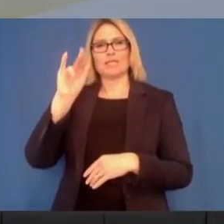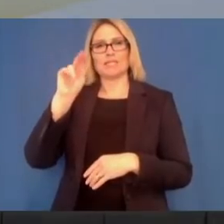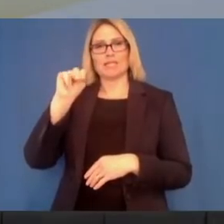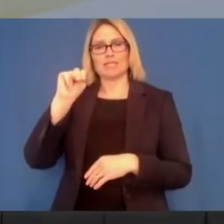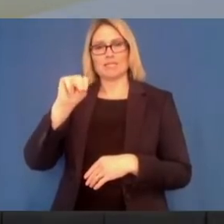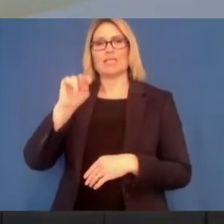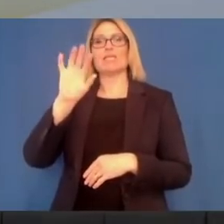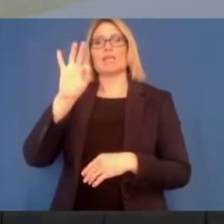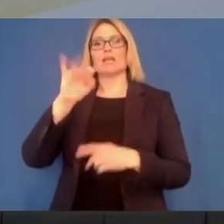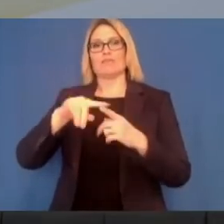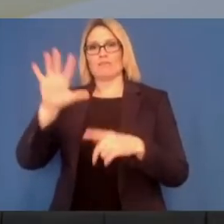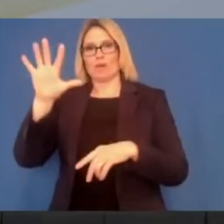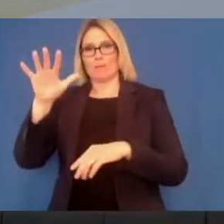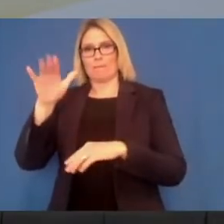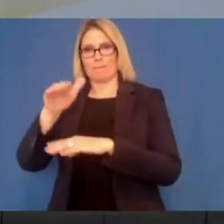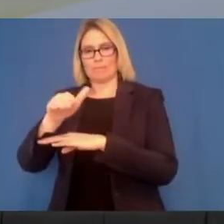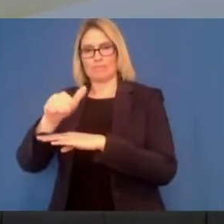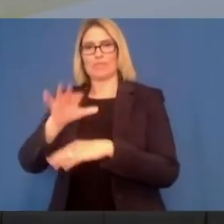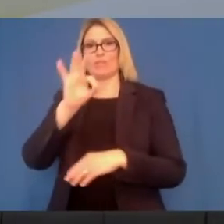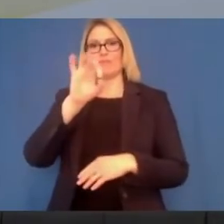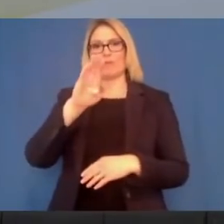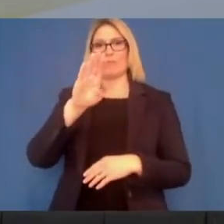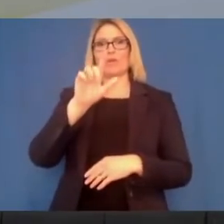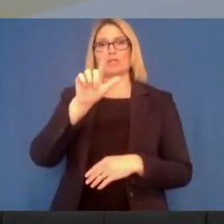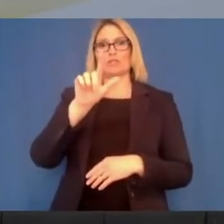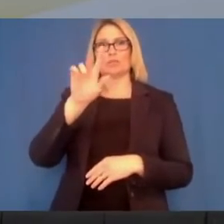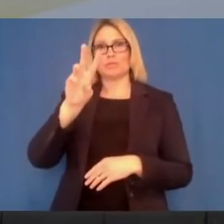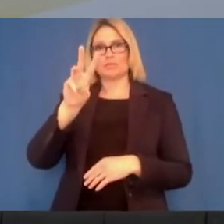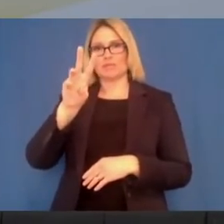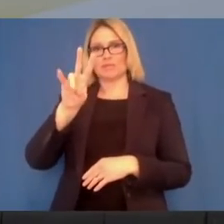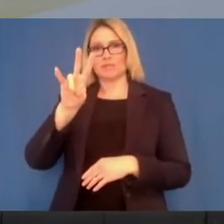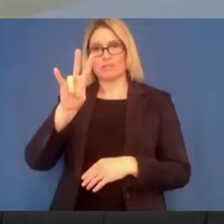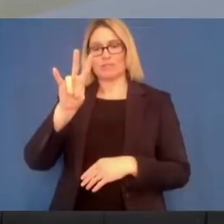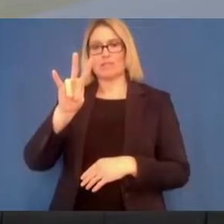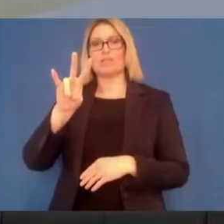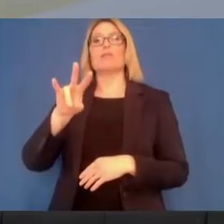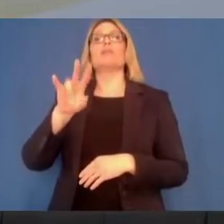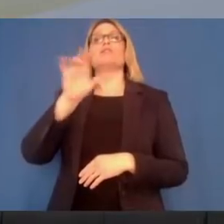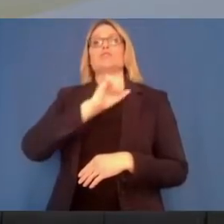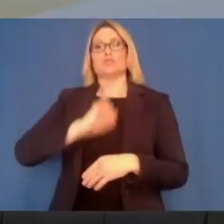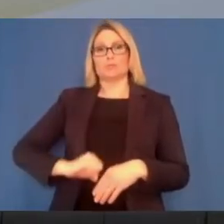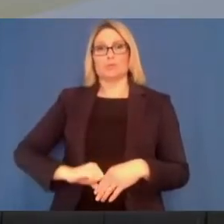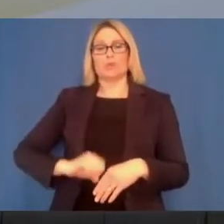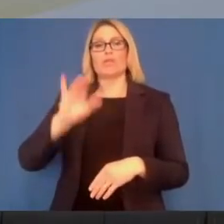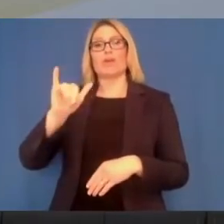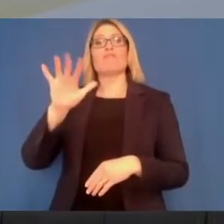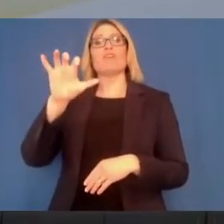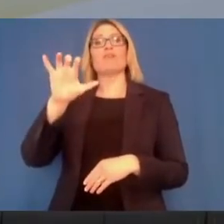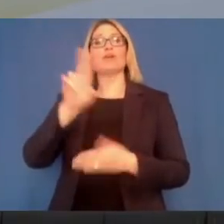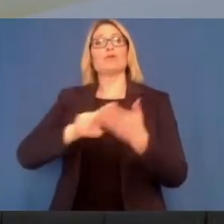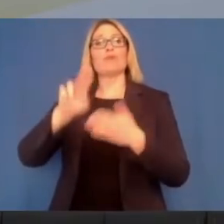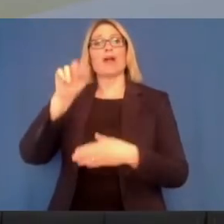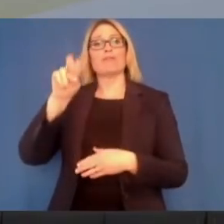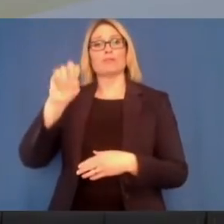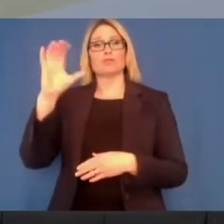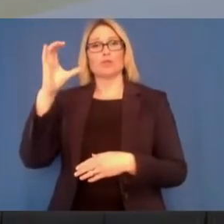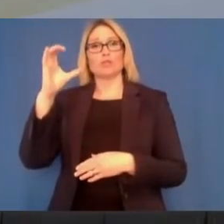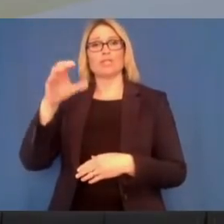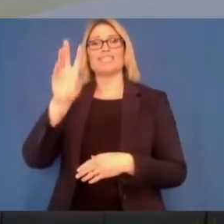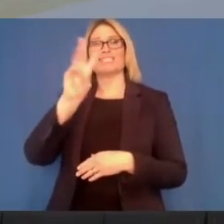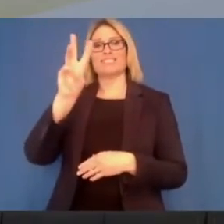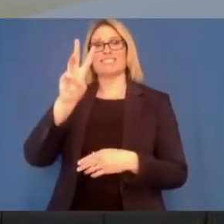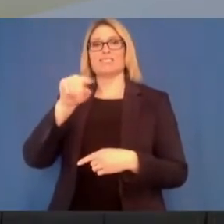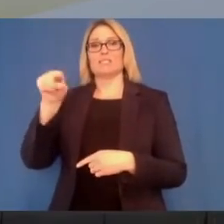p.m. February 22nd, Superstore at 465 University Avenue in Charlottetown, between 6 p.m. and